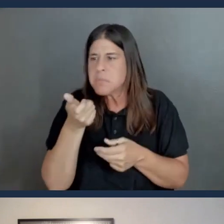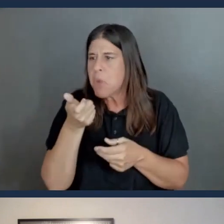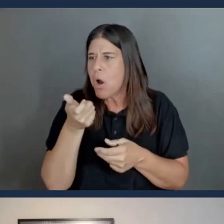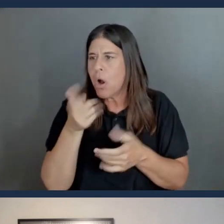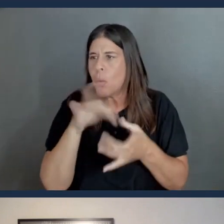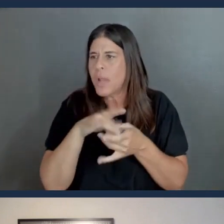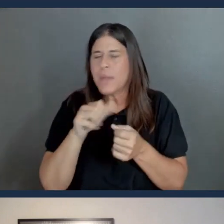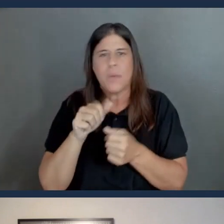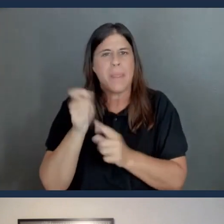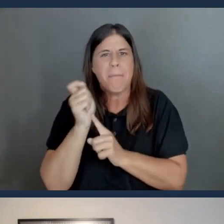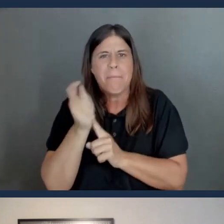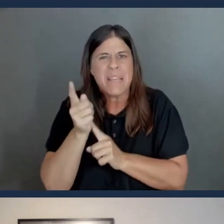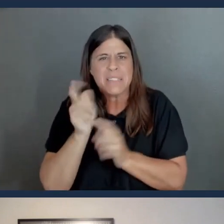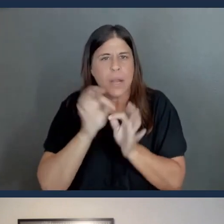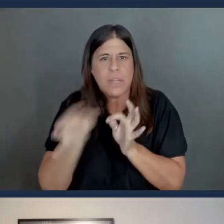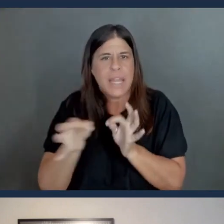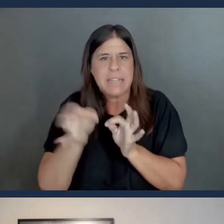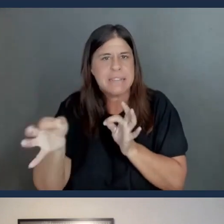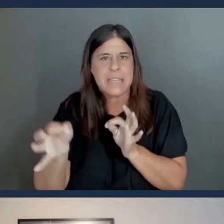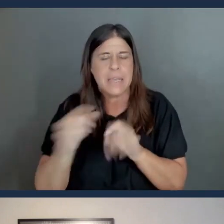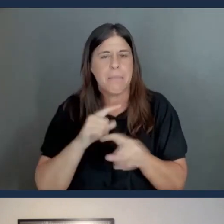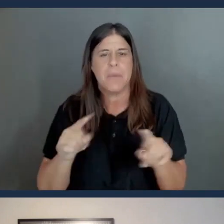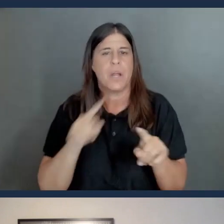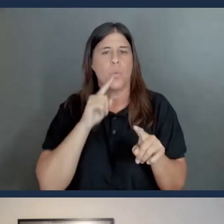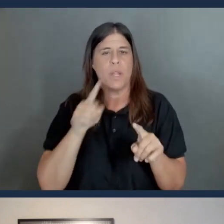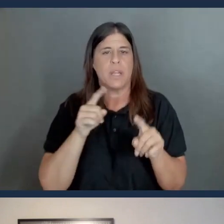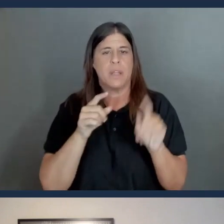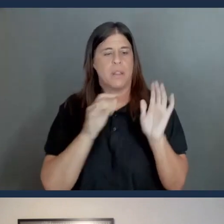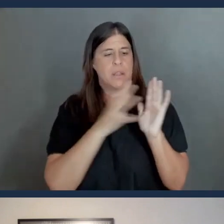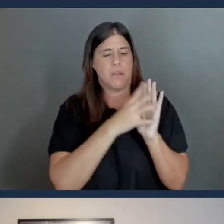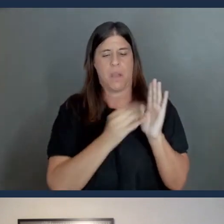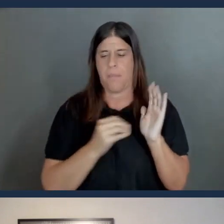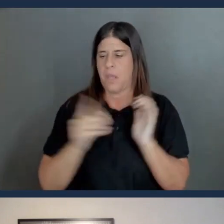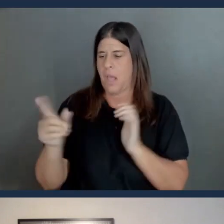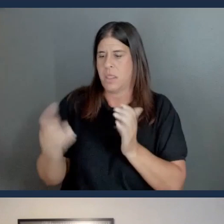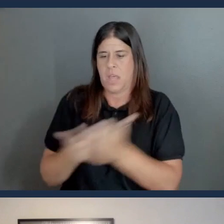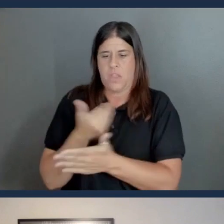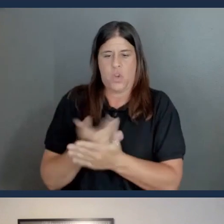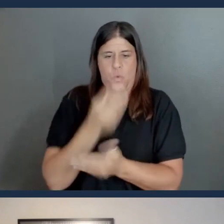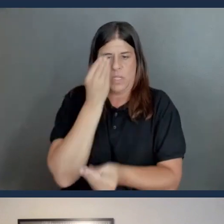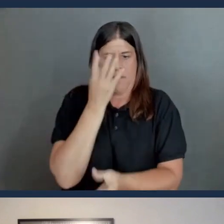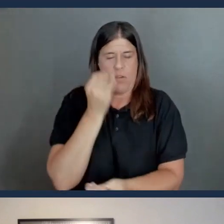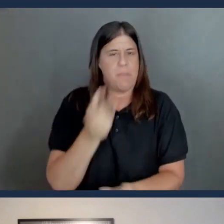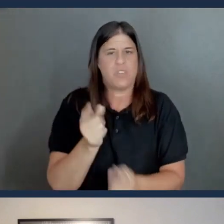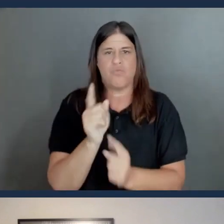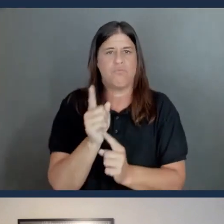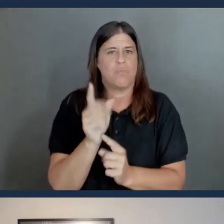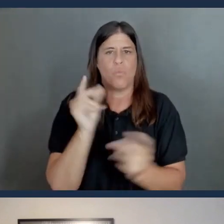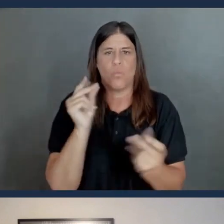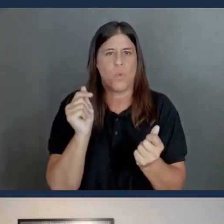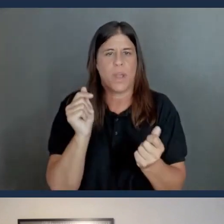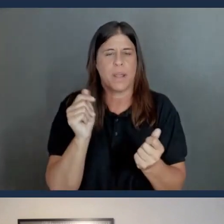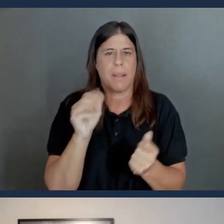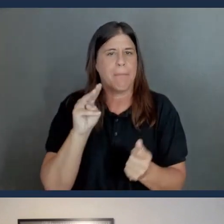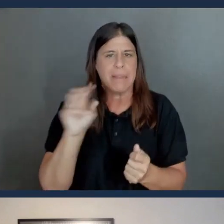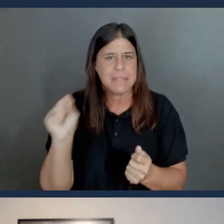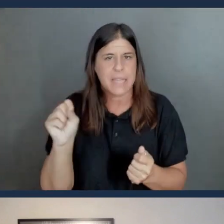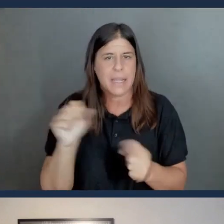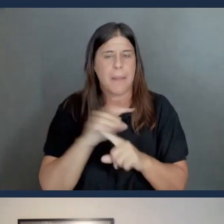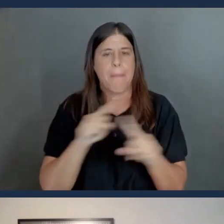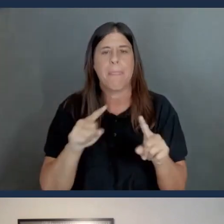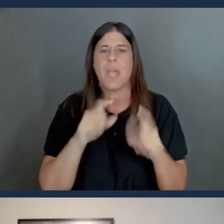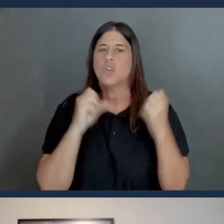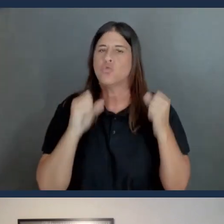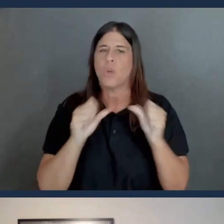millisecond latency in order to get that data and get the newest data. So it's it's strongly consistent in terms